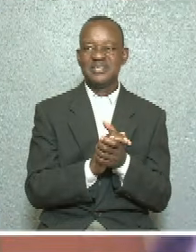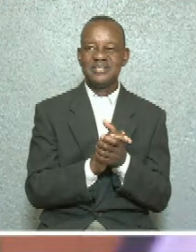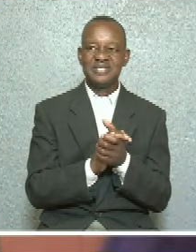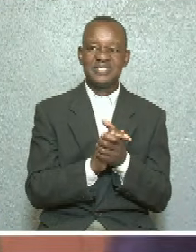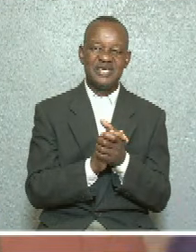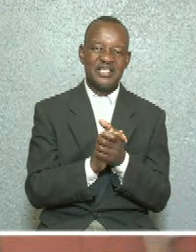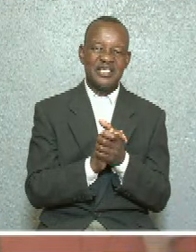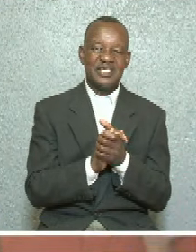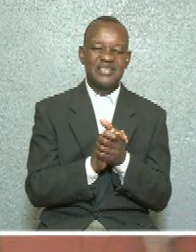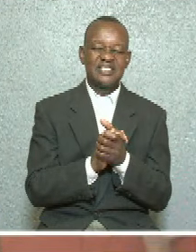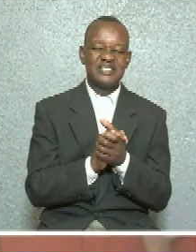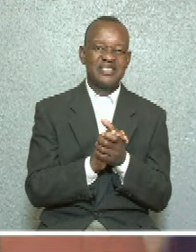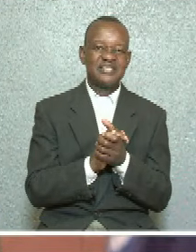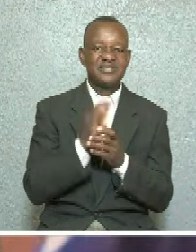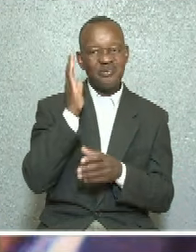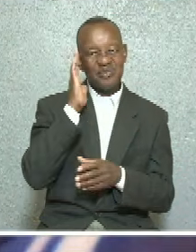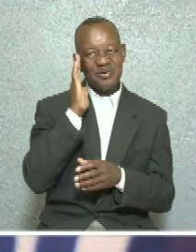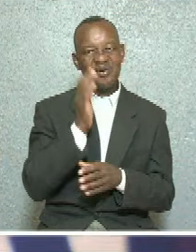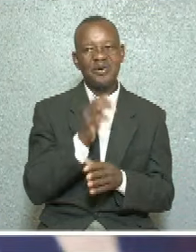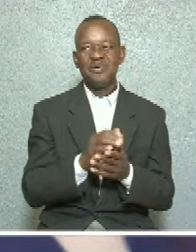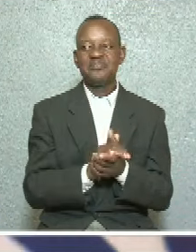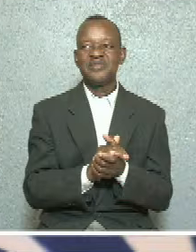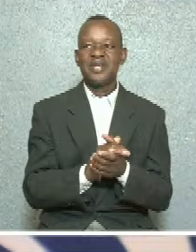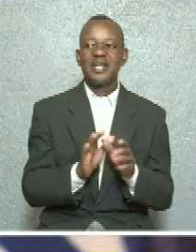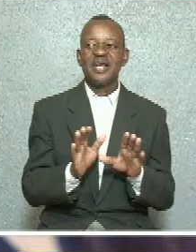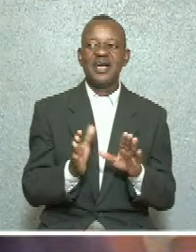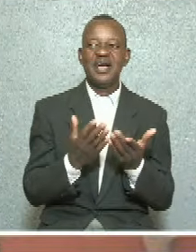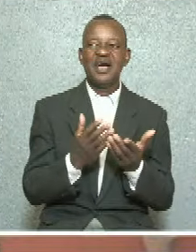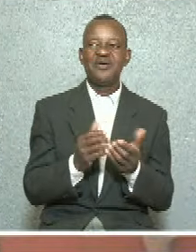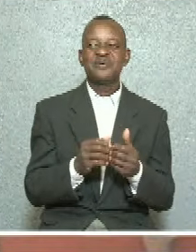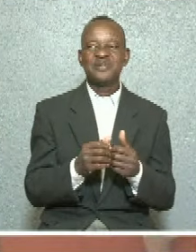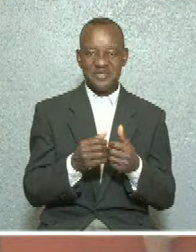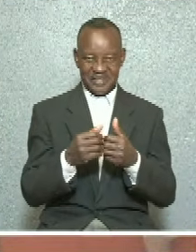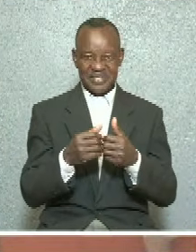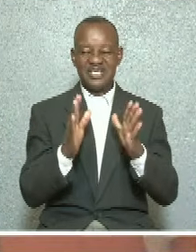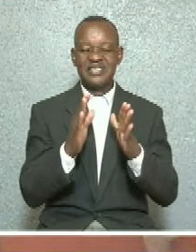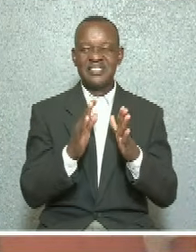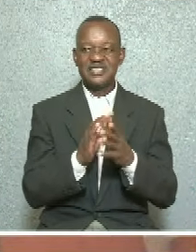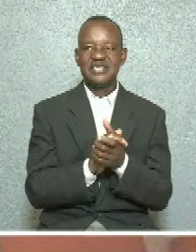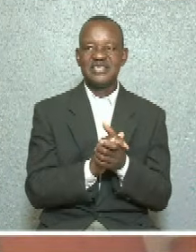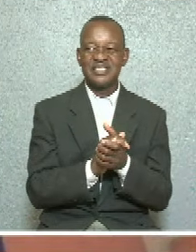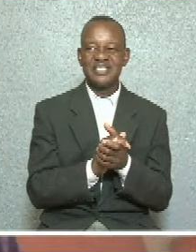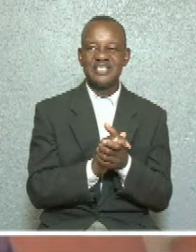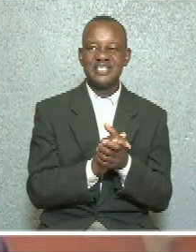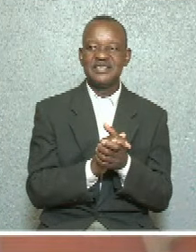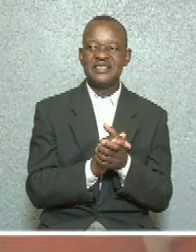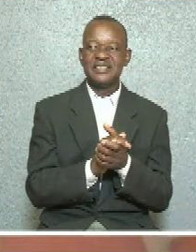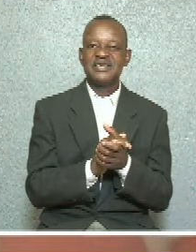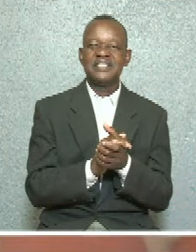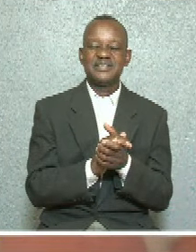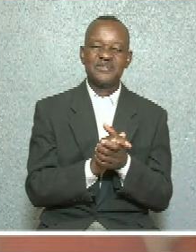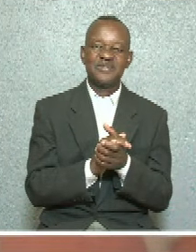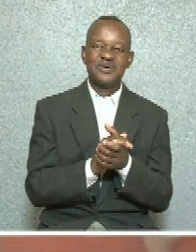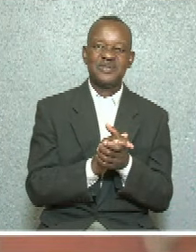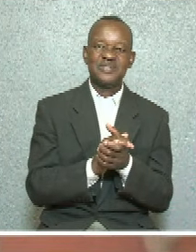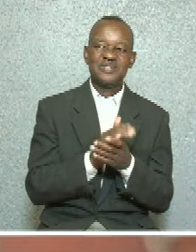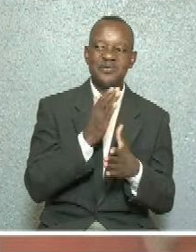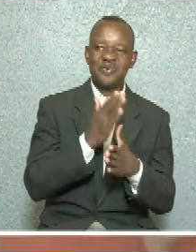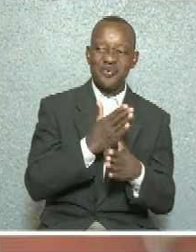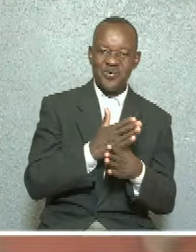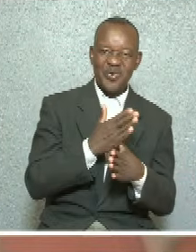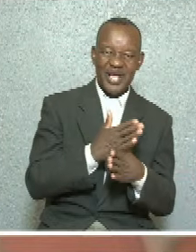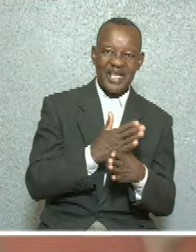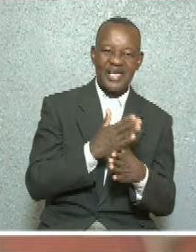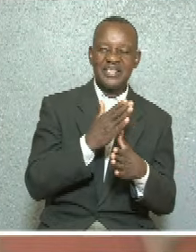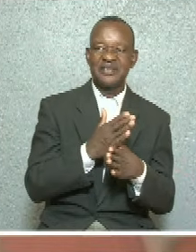that with us. Before I start that, I'll first say thank you to Moses. PLAN is the